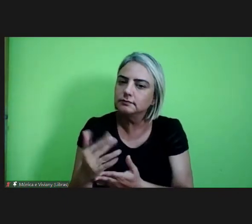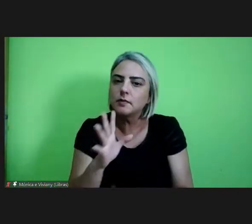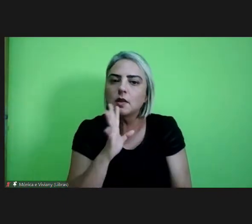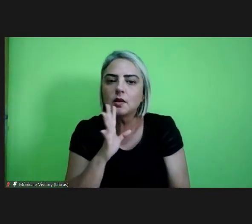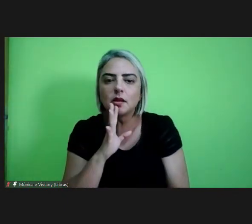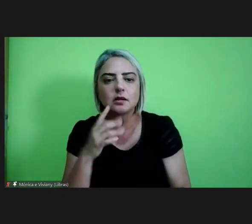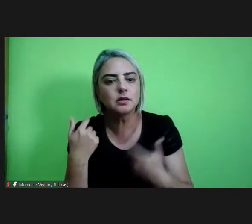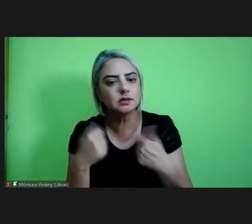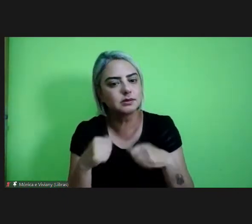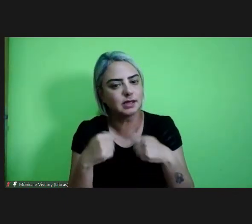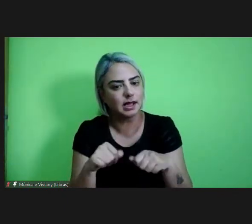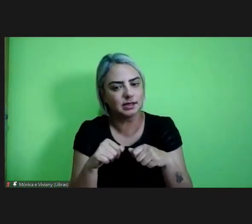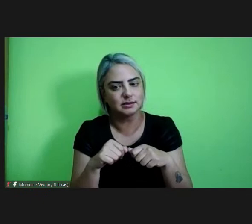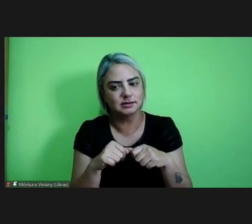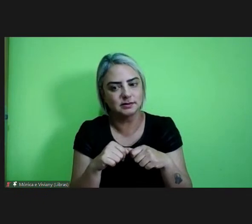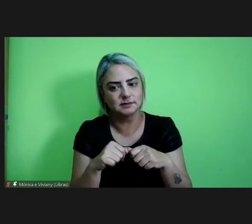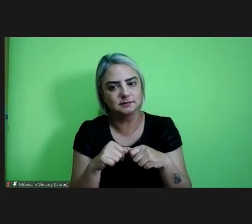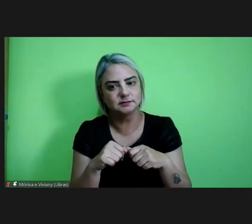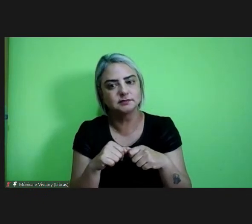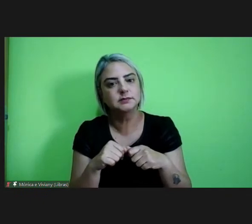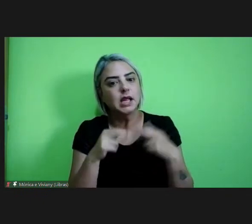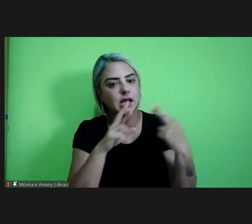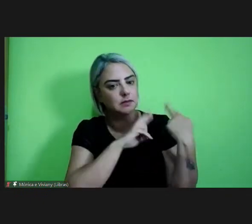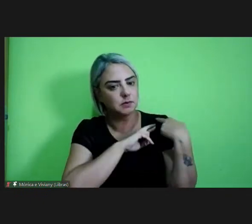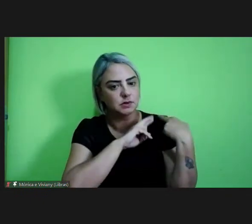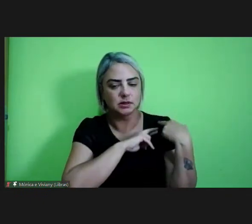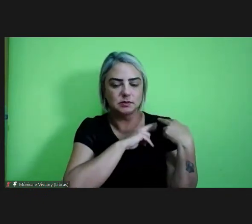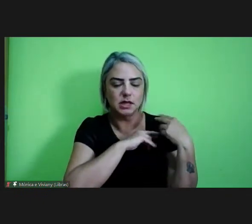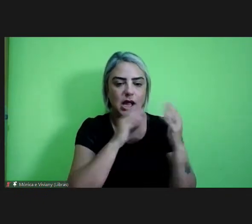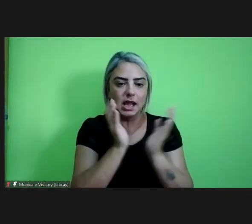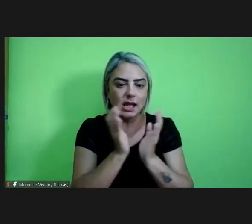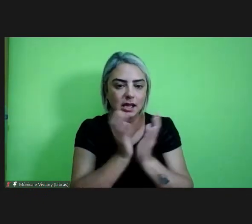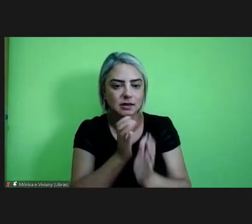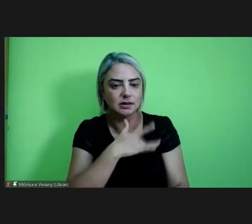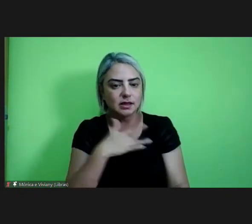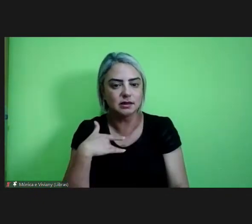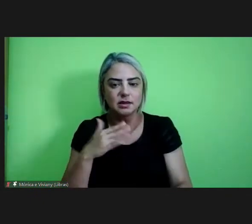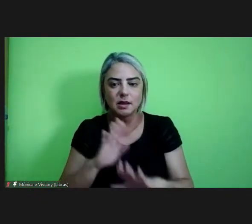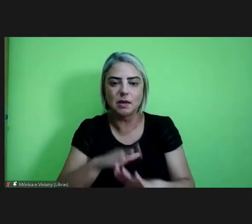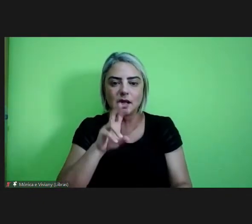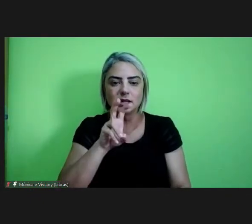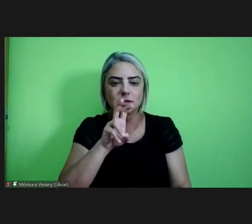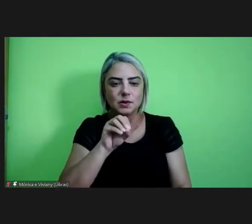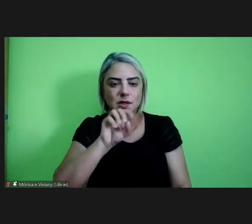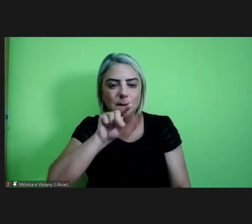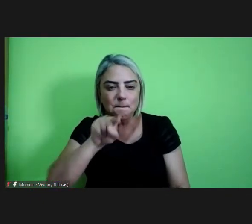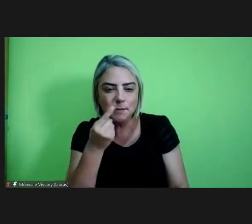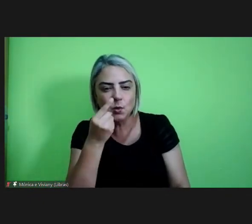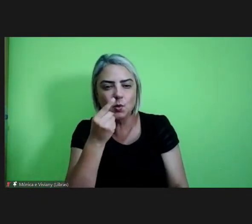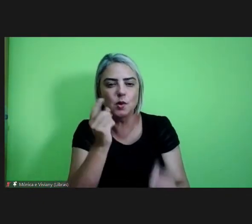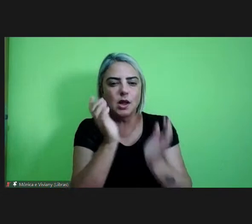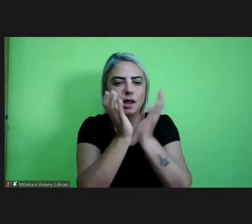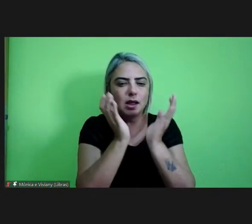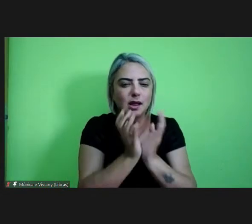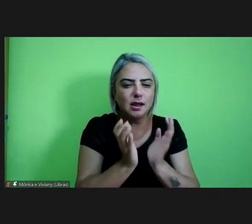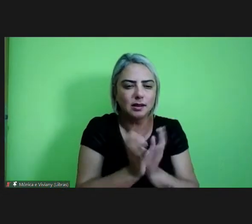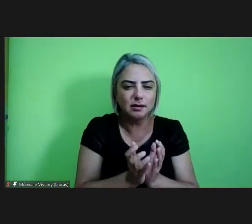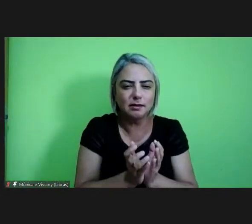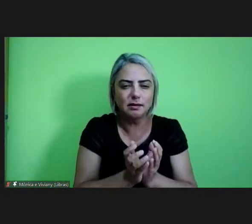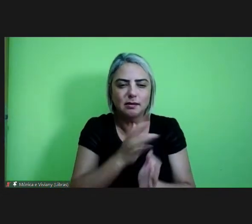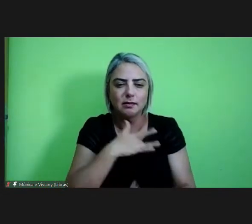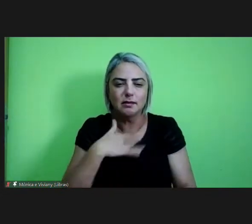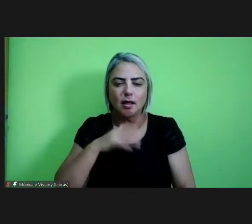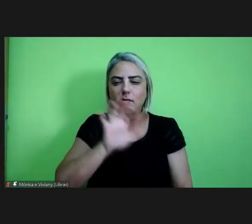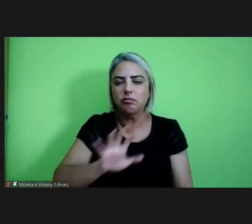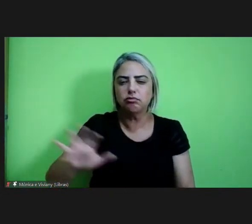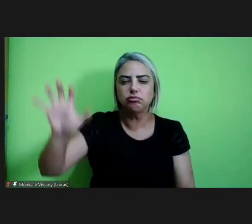then on, know its necessities and be responsible for the health teams that we have a lot